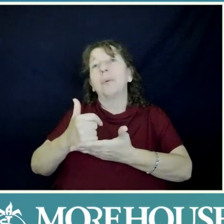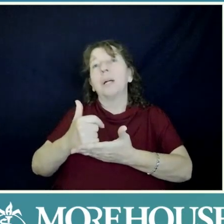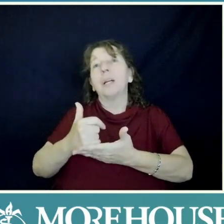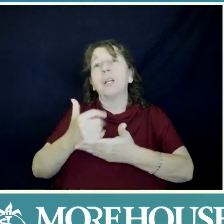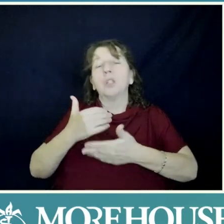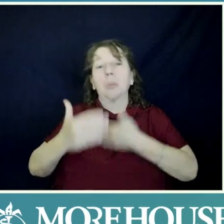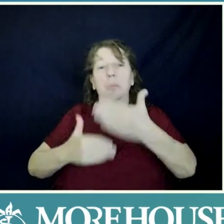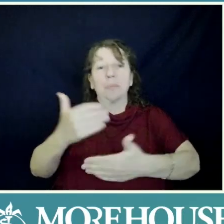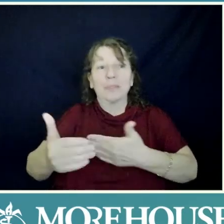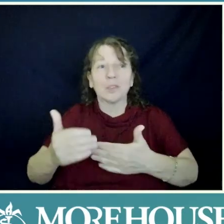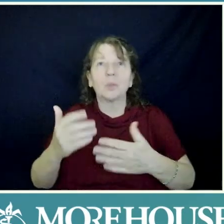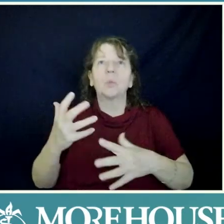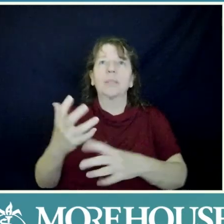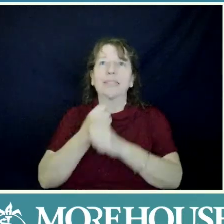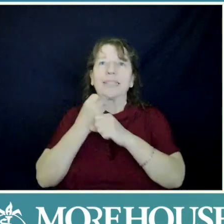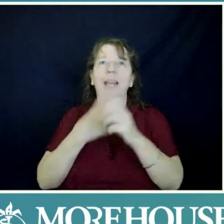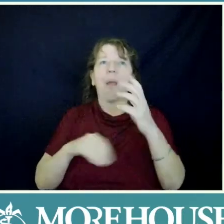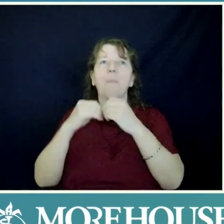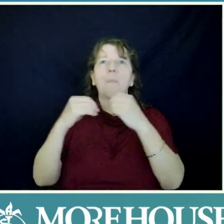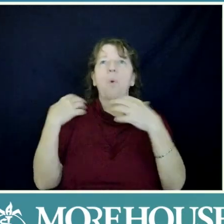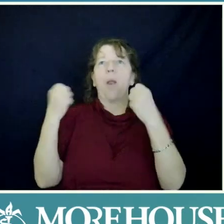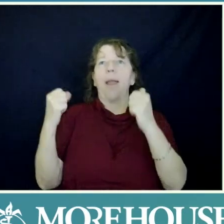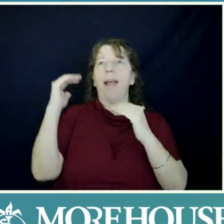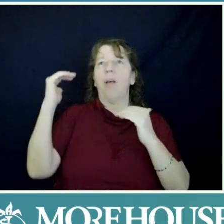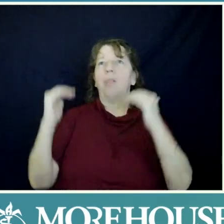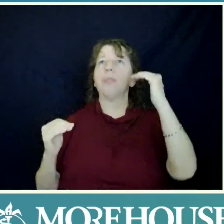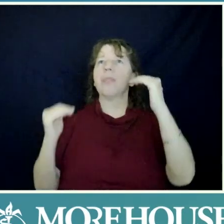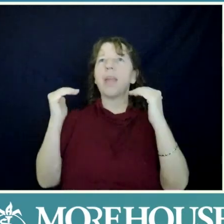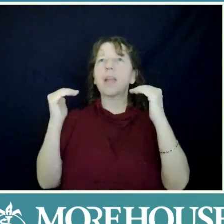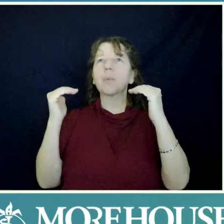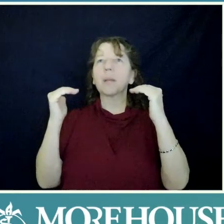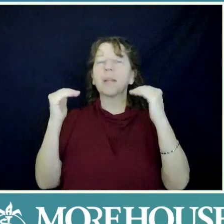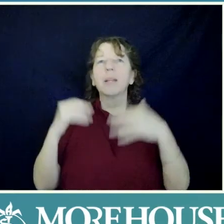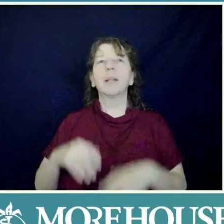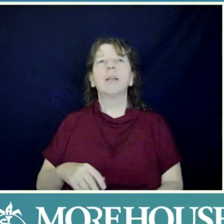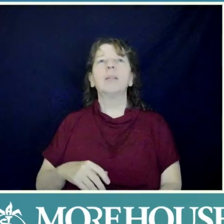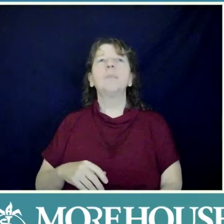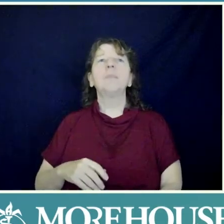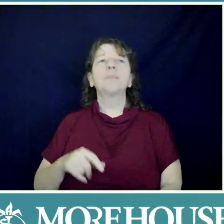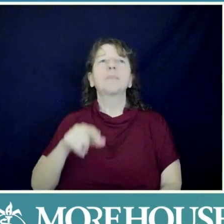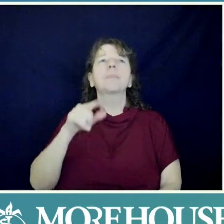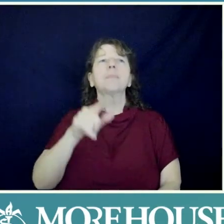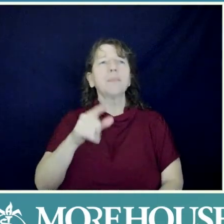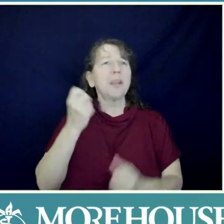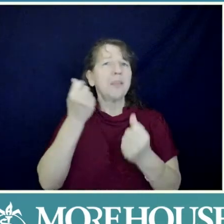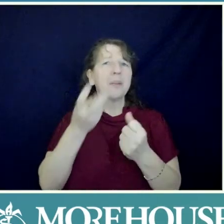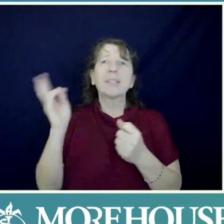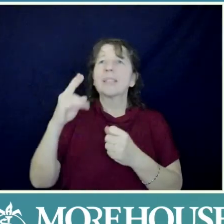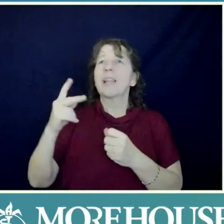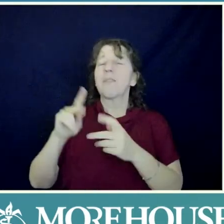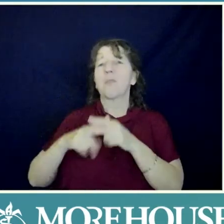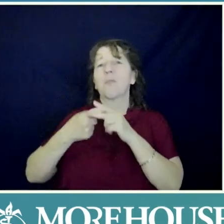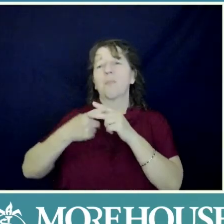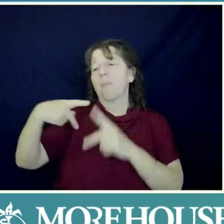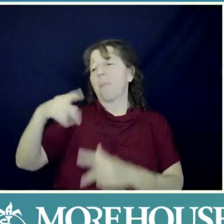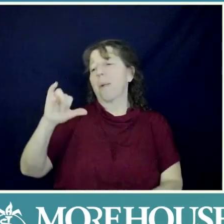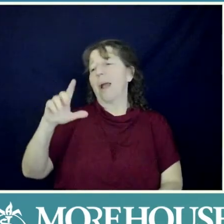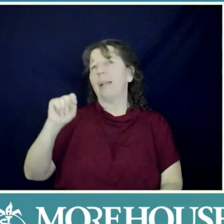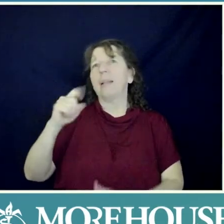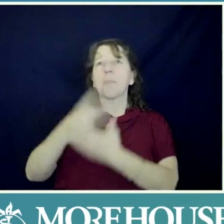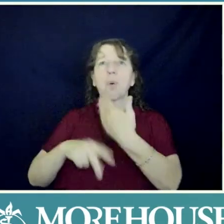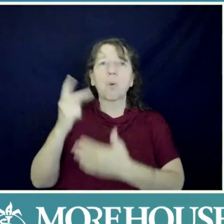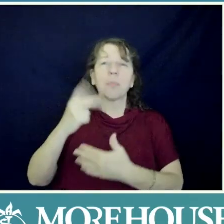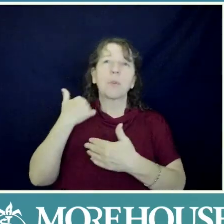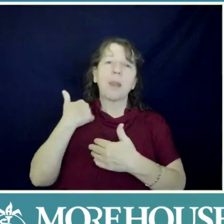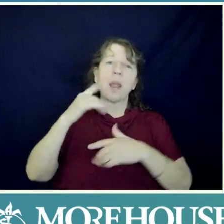health equity. And there are a number of different pilot project programs that we have through various grants and